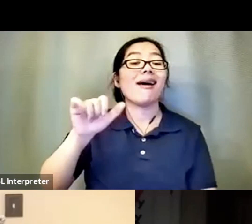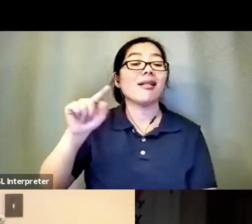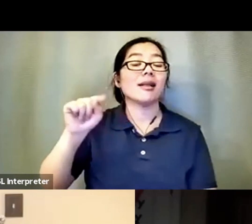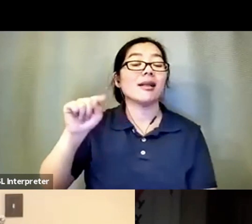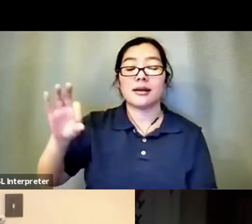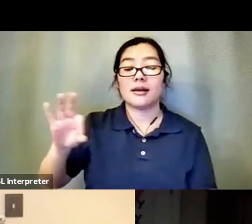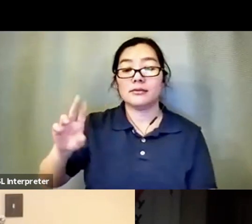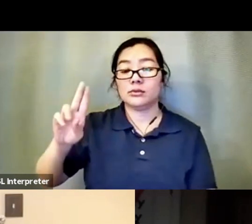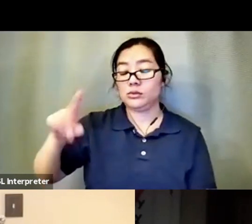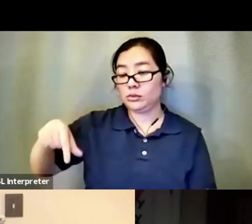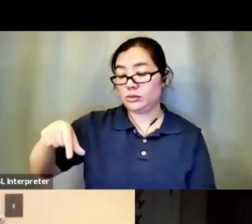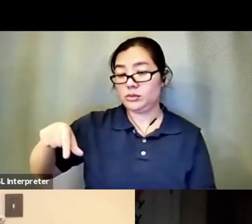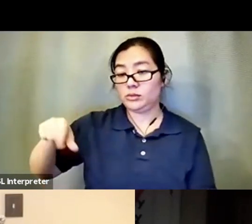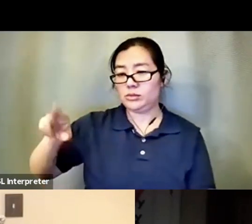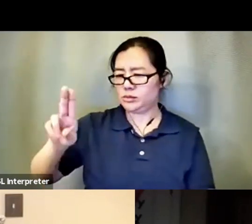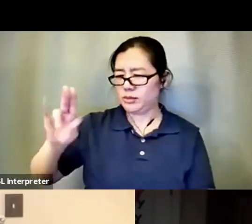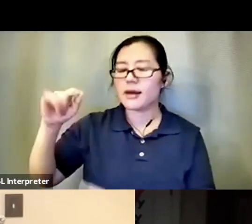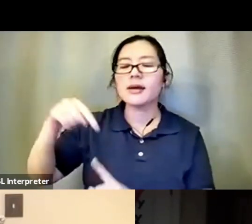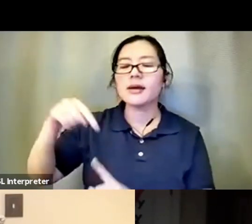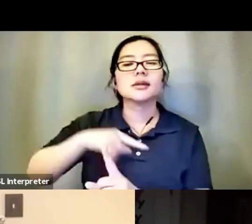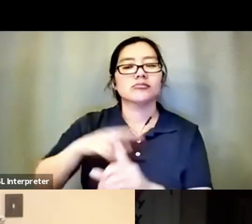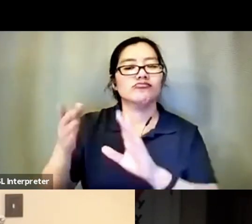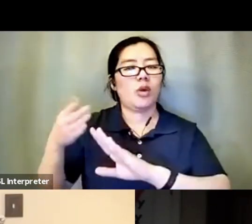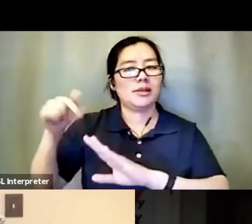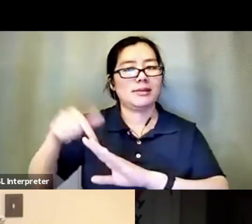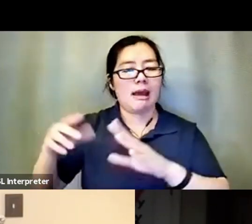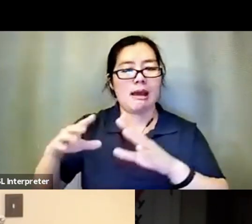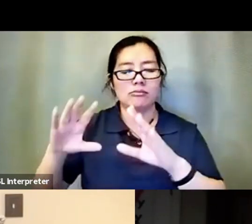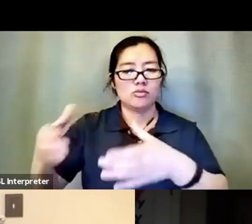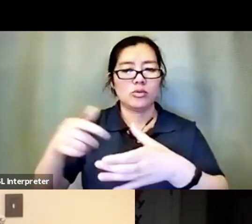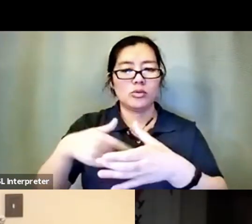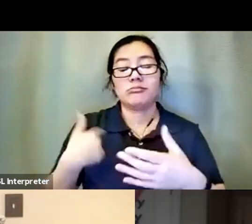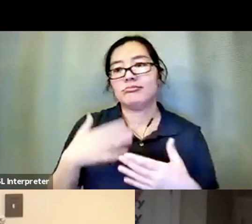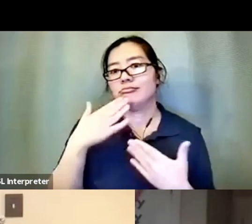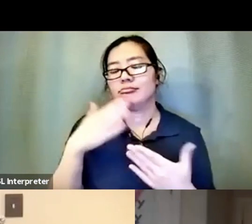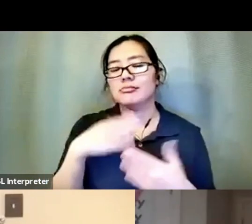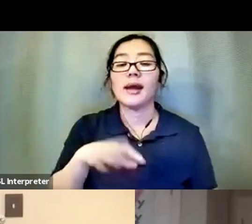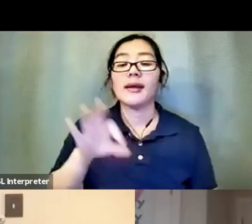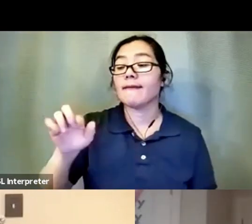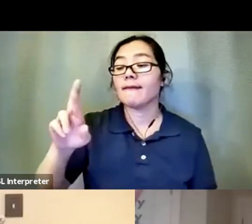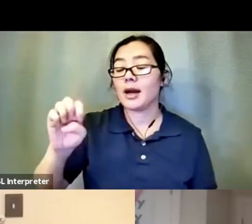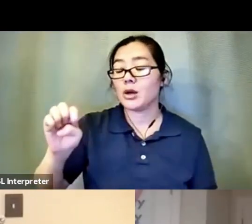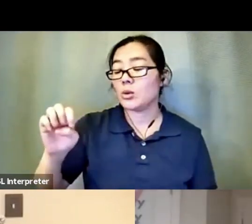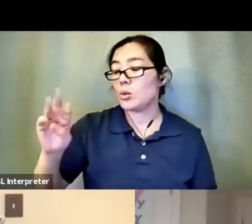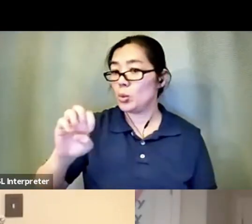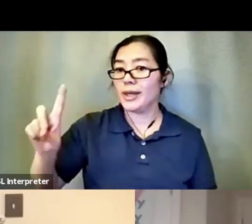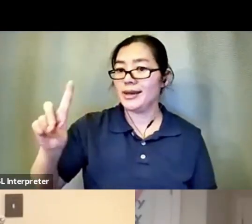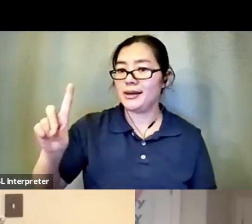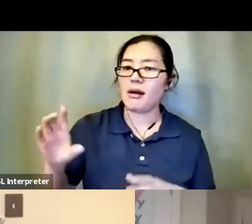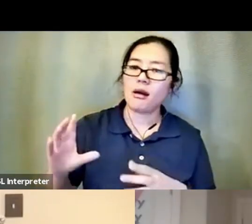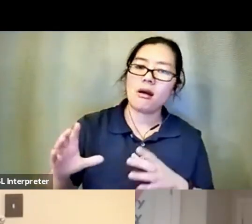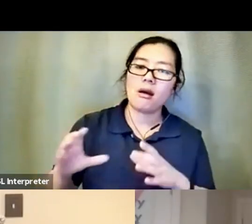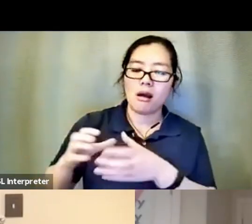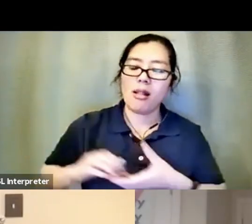F-U-K-U-I, runs, who's really amazing. And I also want to shout out the Fireweed Collective. And if you look up